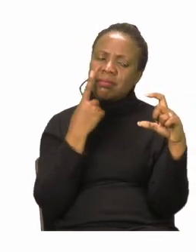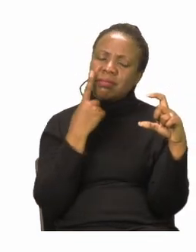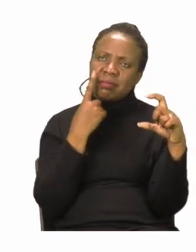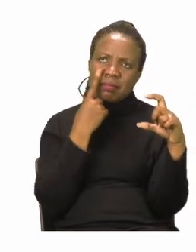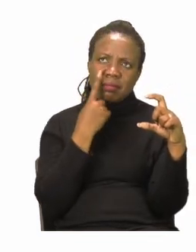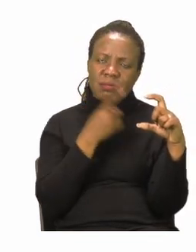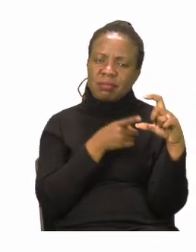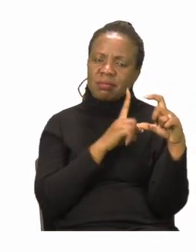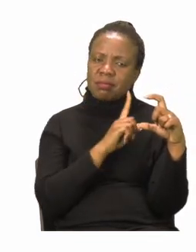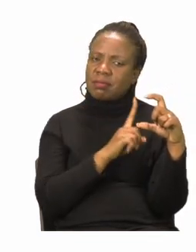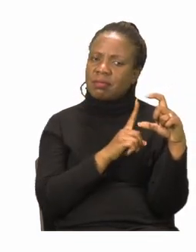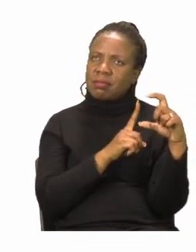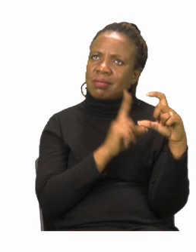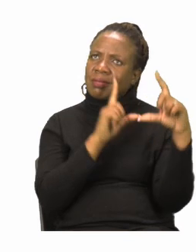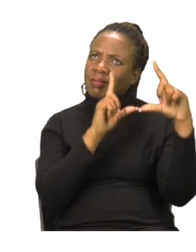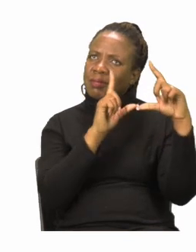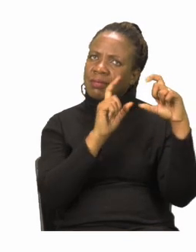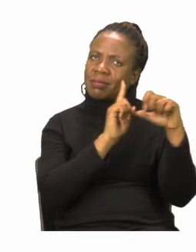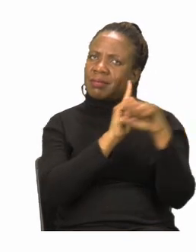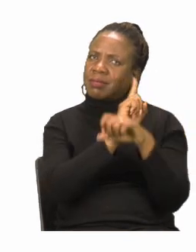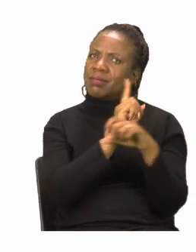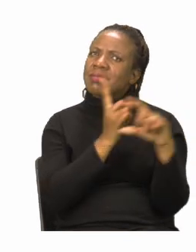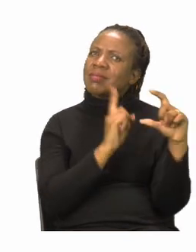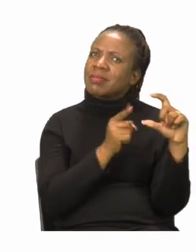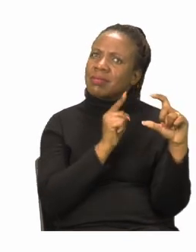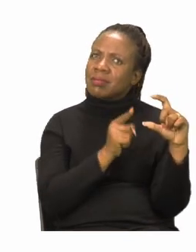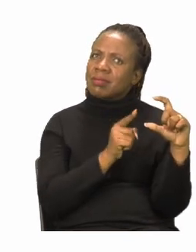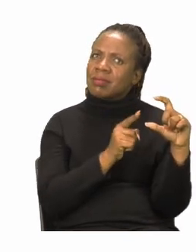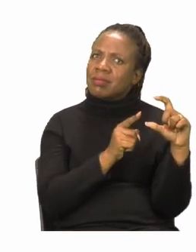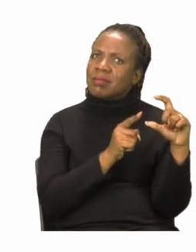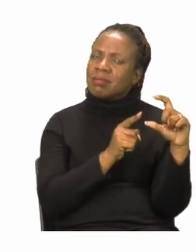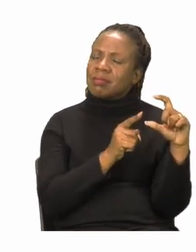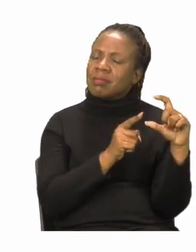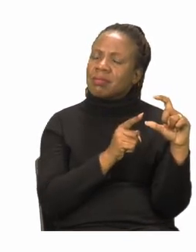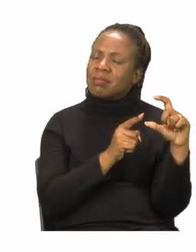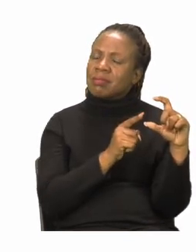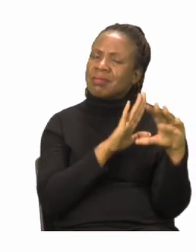in the first picture? What do